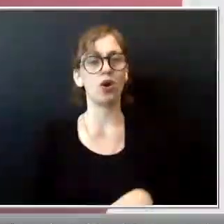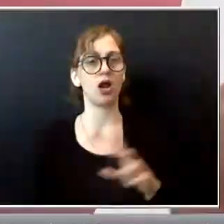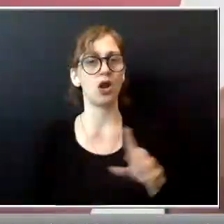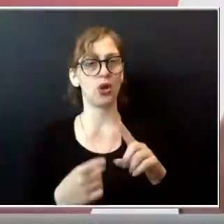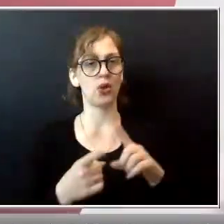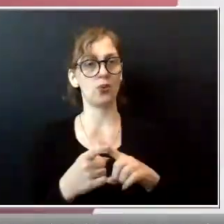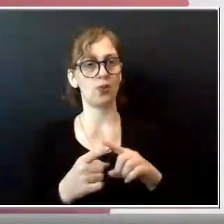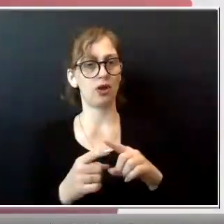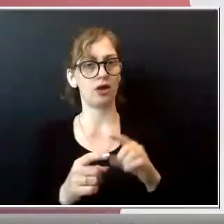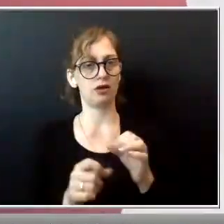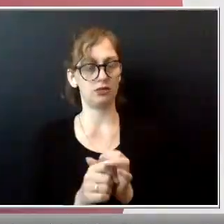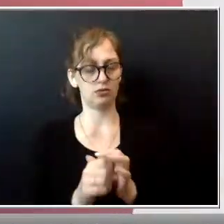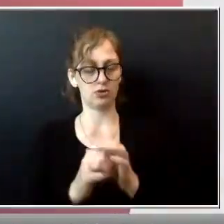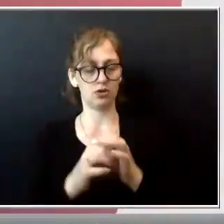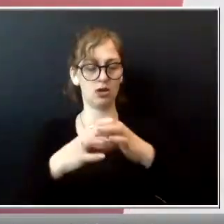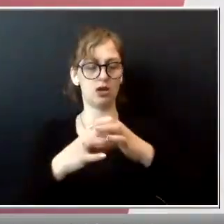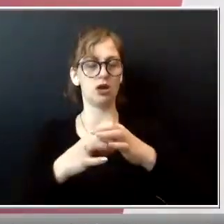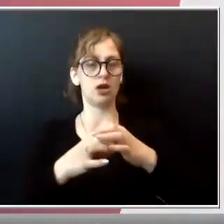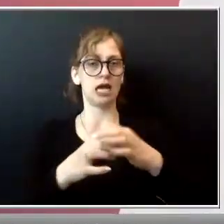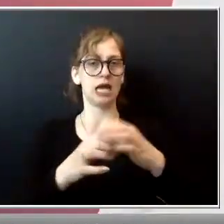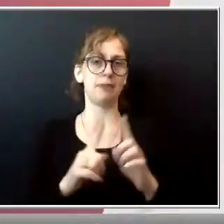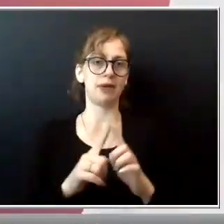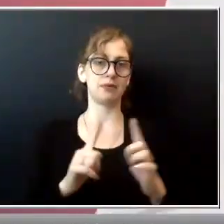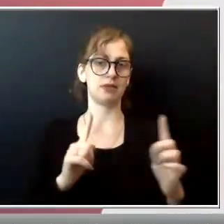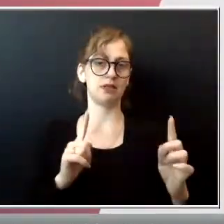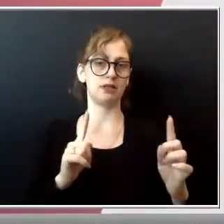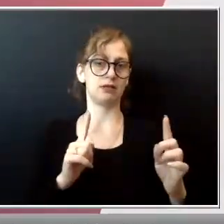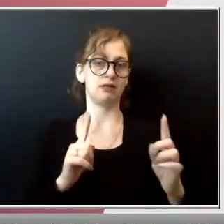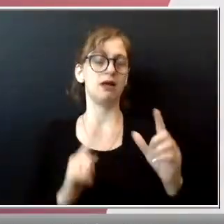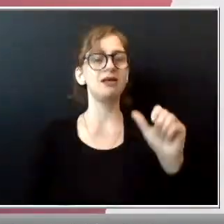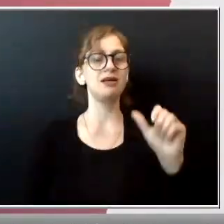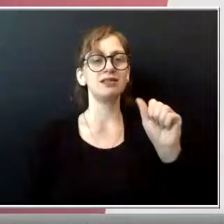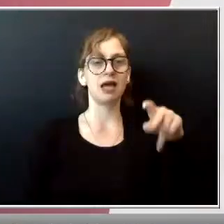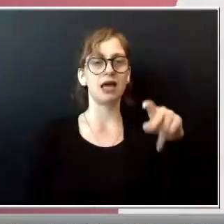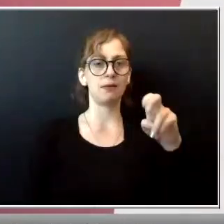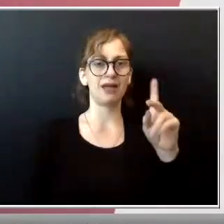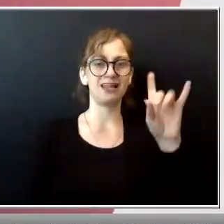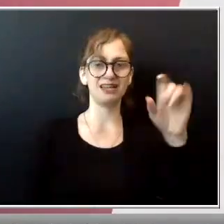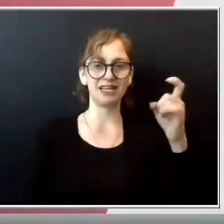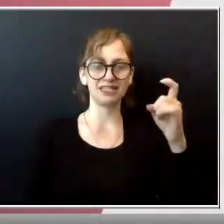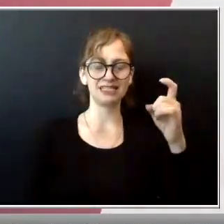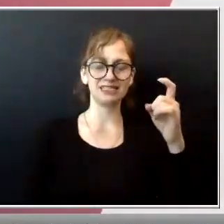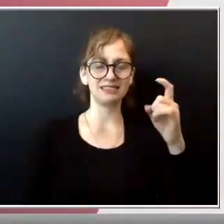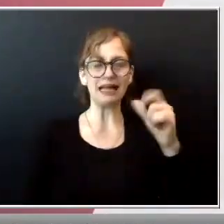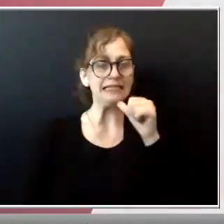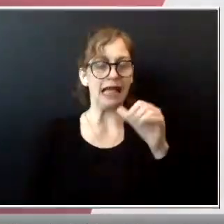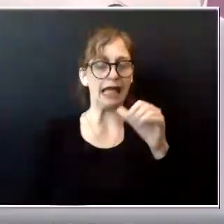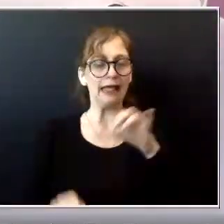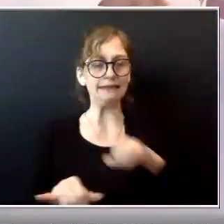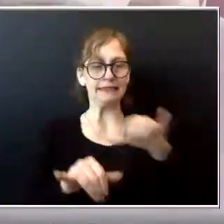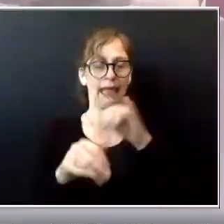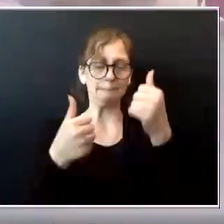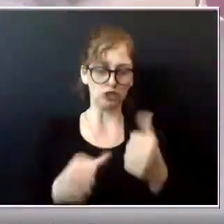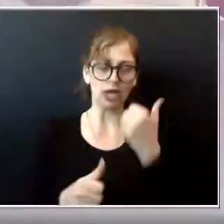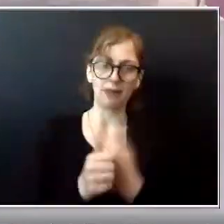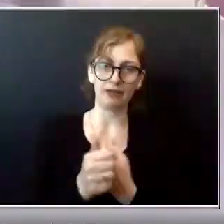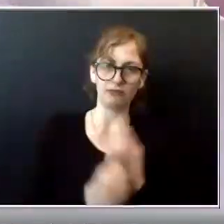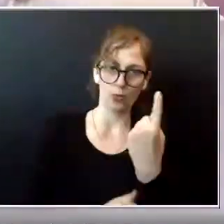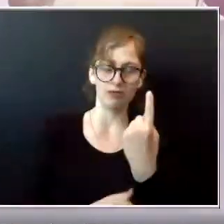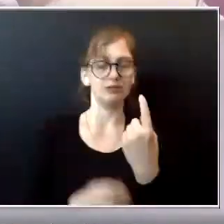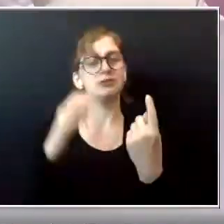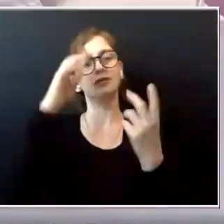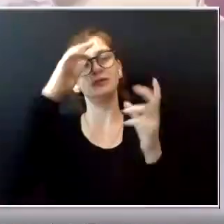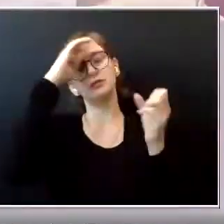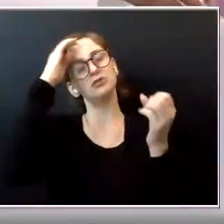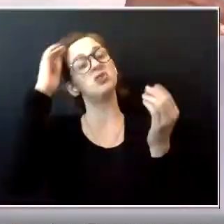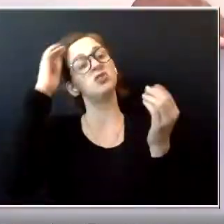becomes elongated. When the appendix shape, every patient has a different shape of the appendix. So this is a newer device, and it takes the shape of